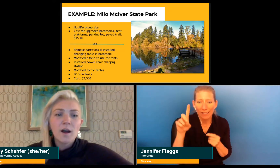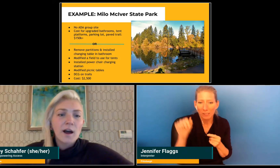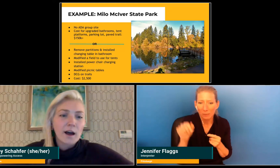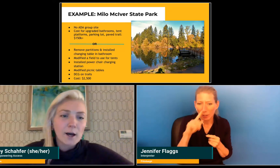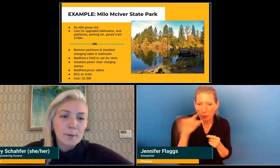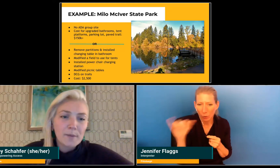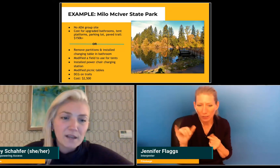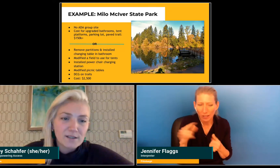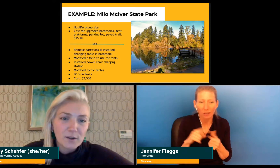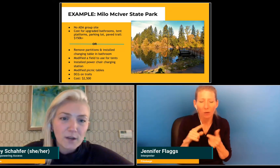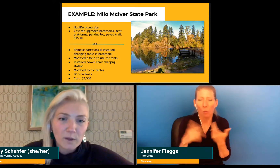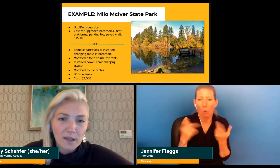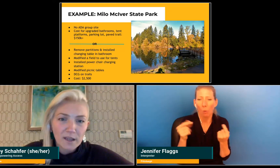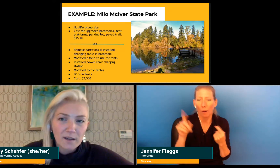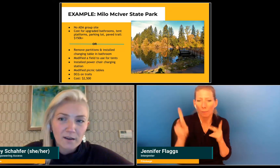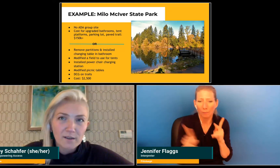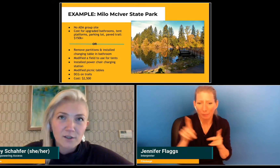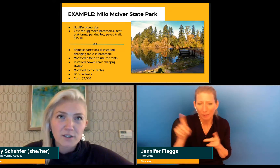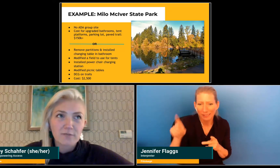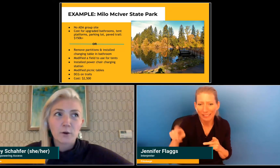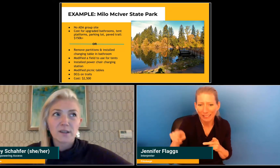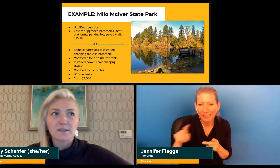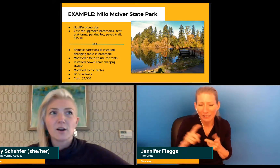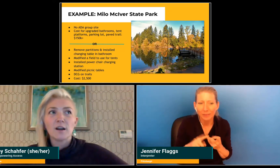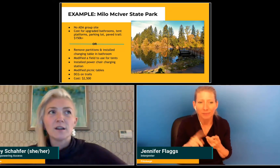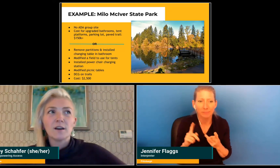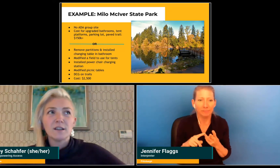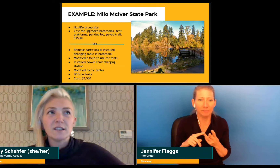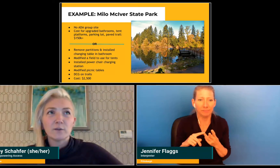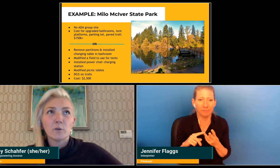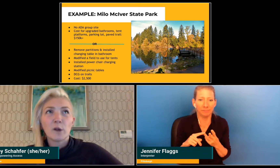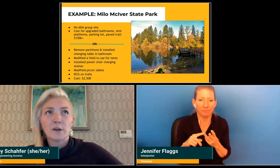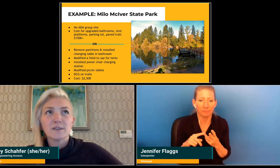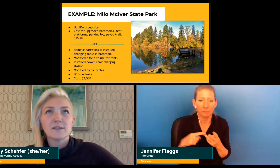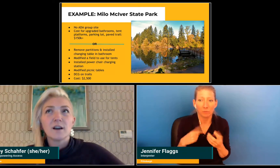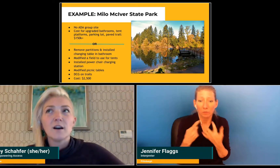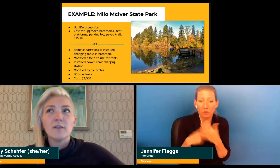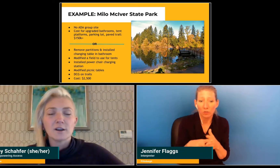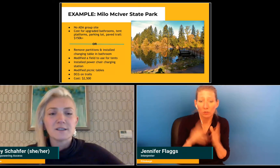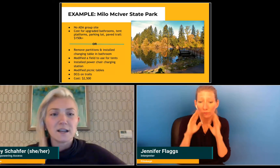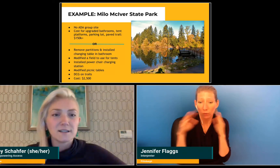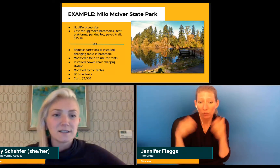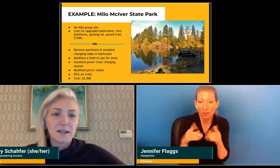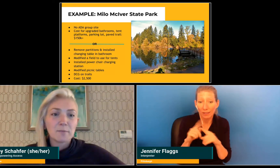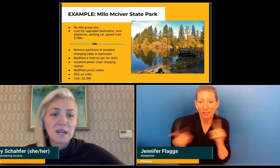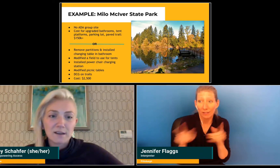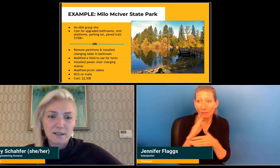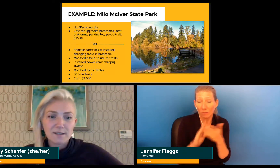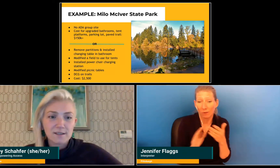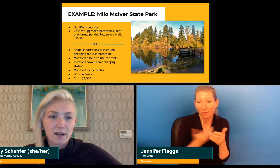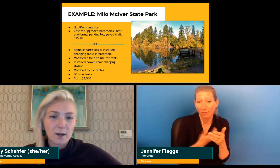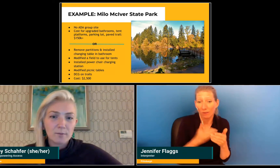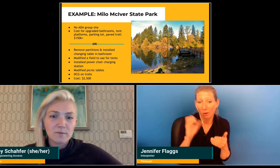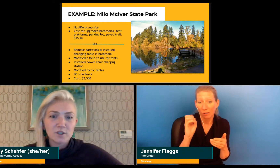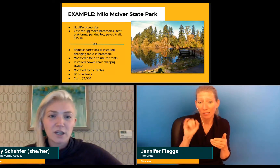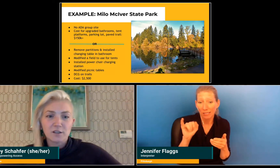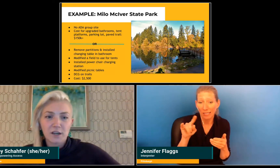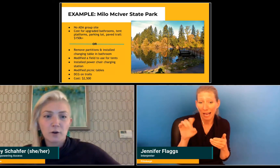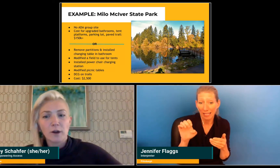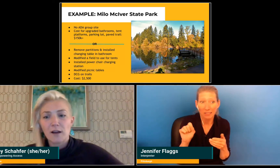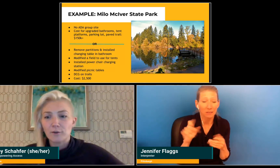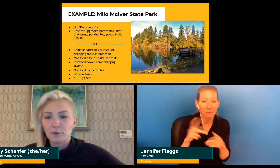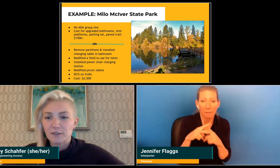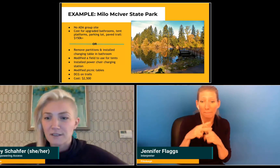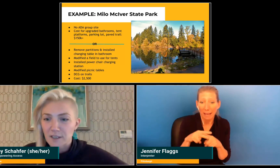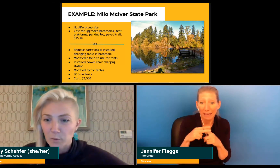people, so that we can start to focus on different parts of our sites, like maintenance, changing